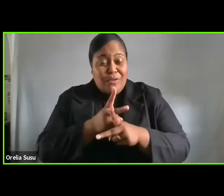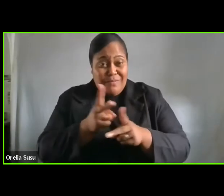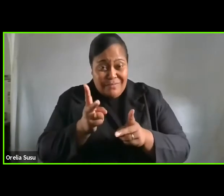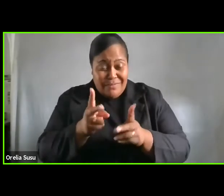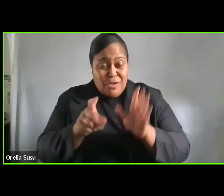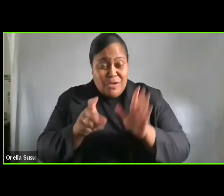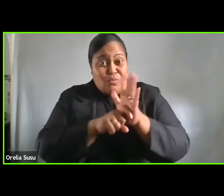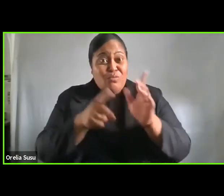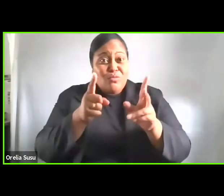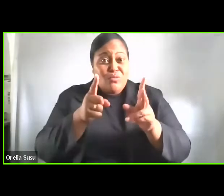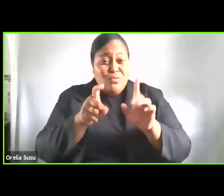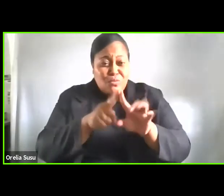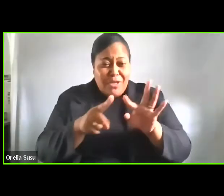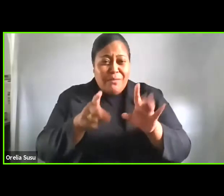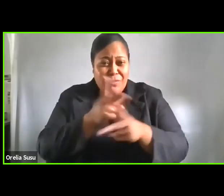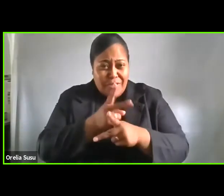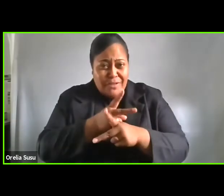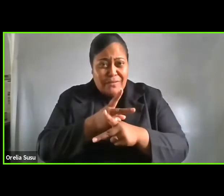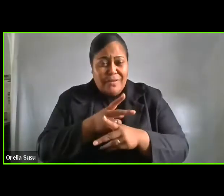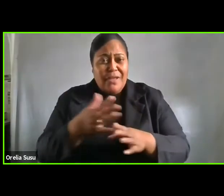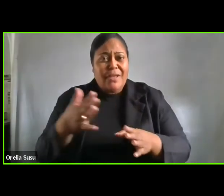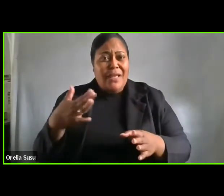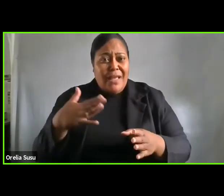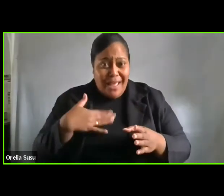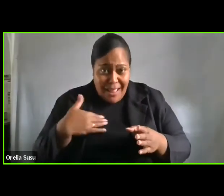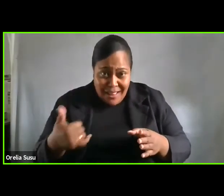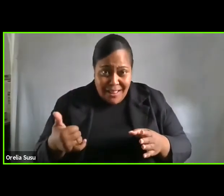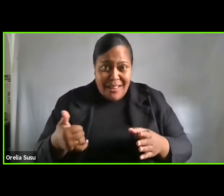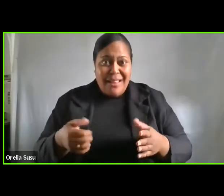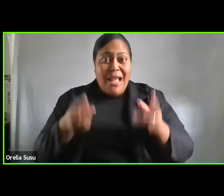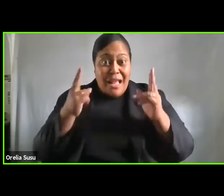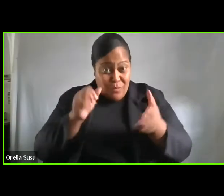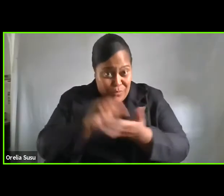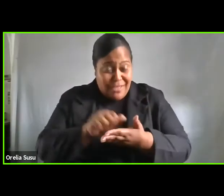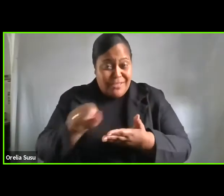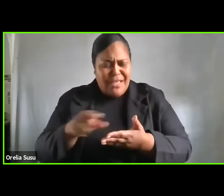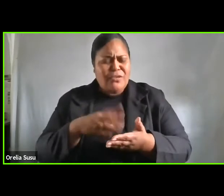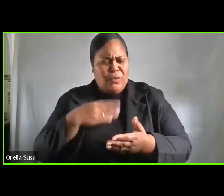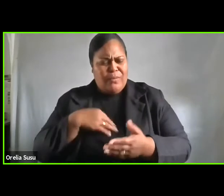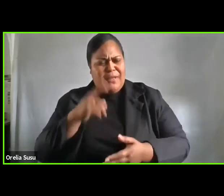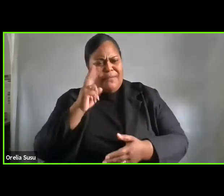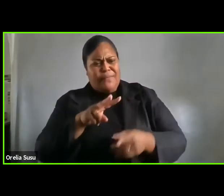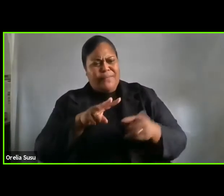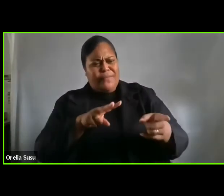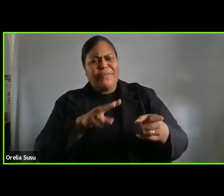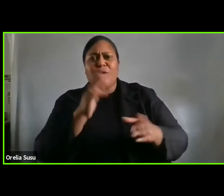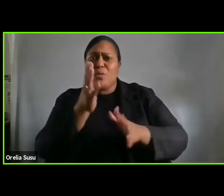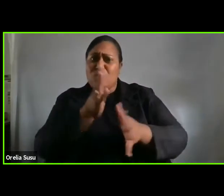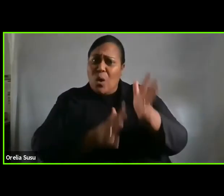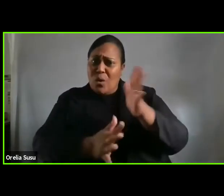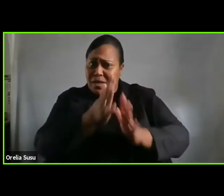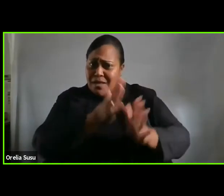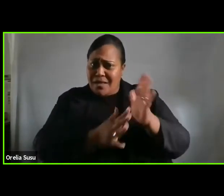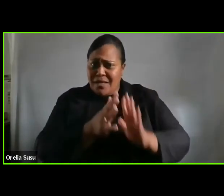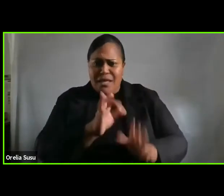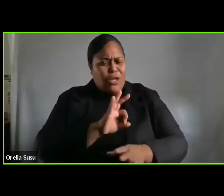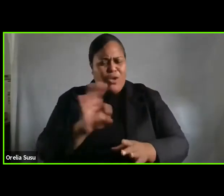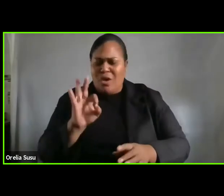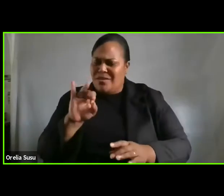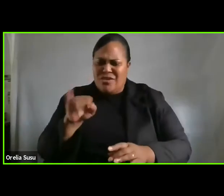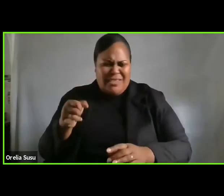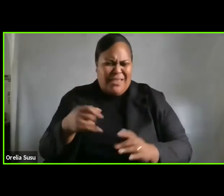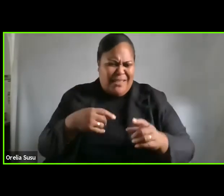comes about through relationships and what i saw from that case study was not about just tossing out gender justice work